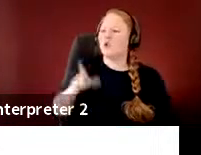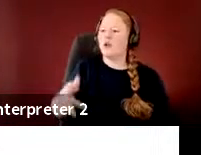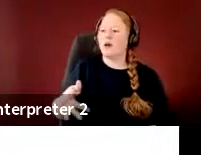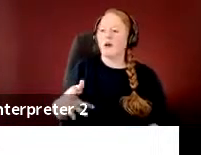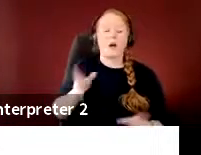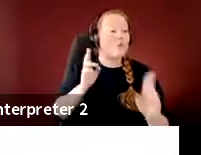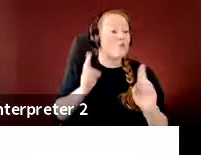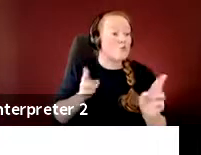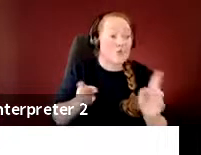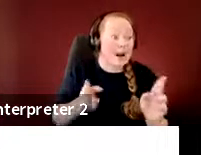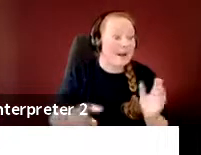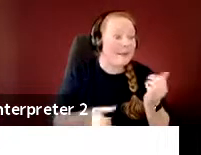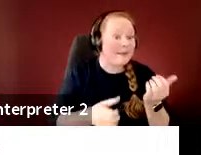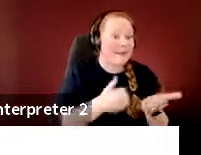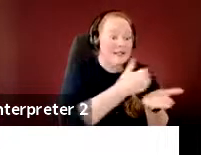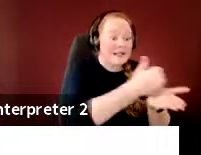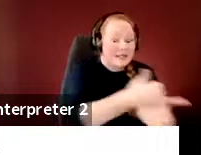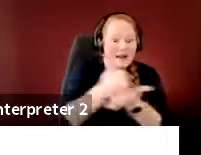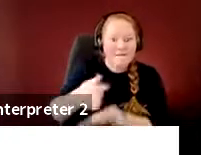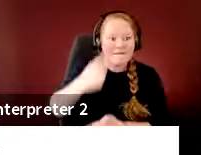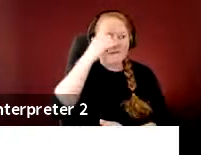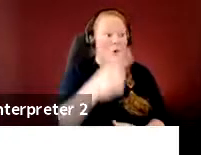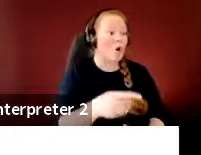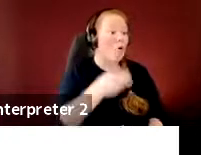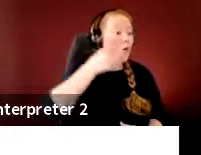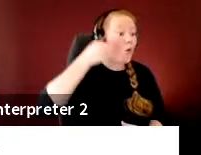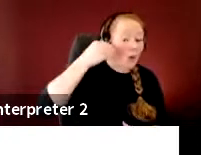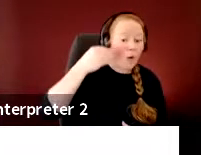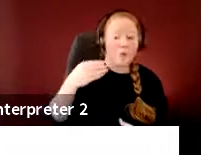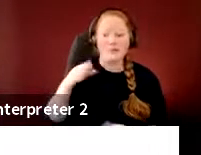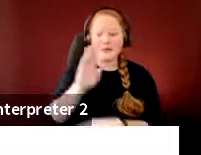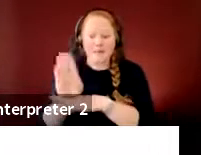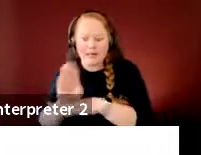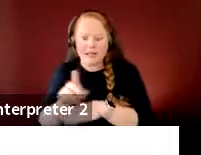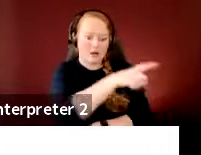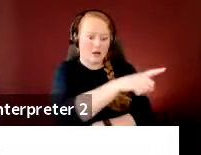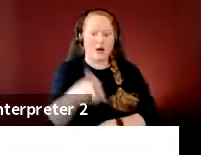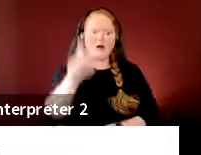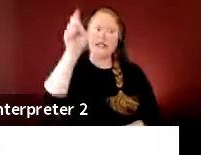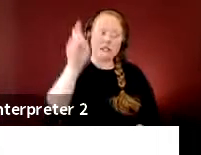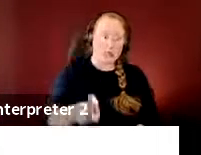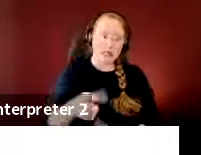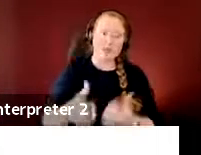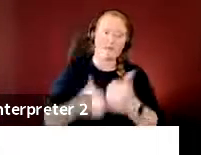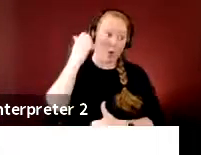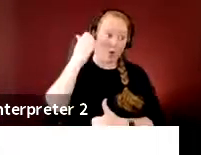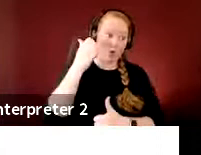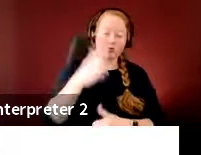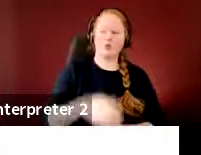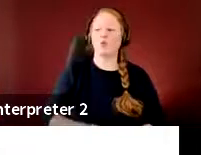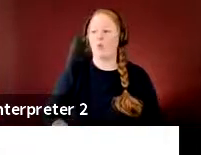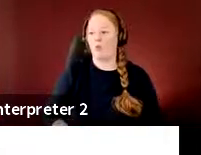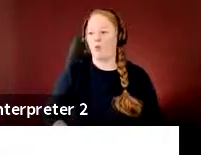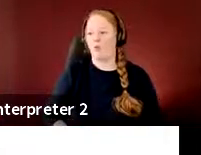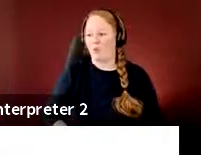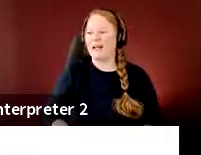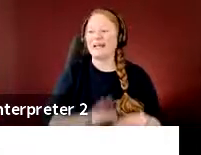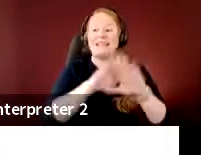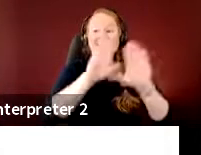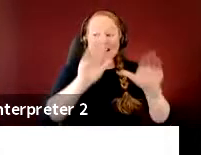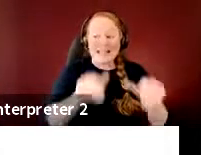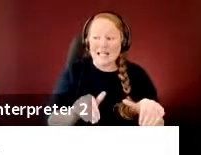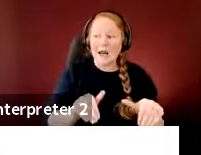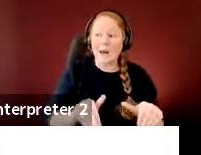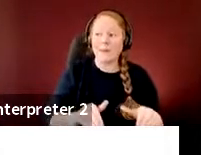stabilize households and businesses most in need, system level interventions to be implemented with